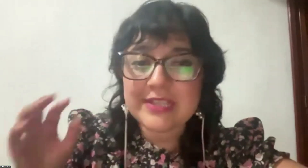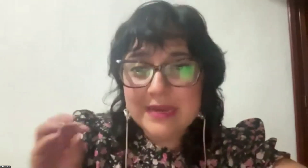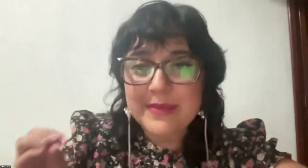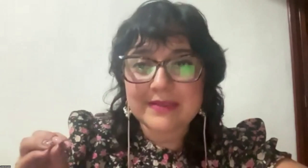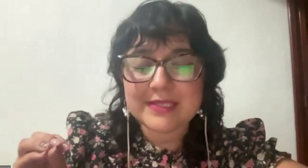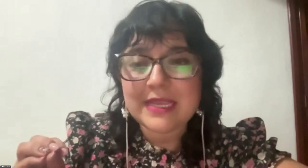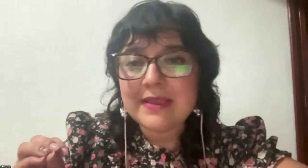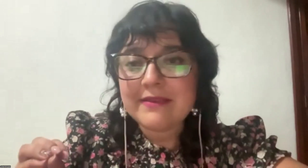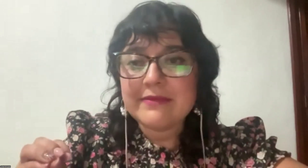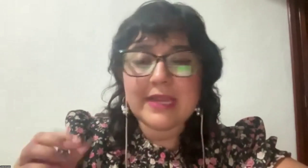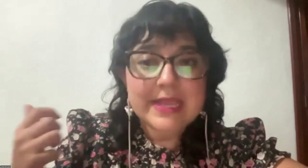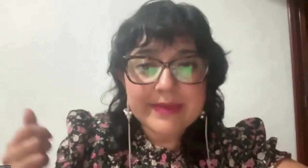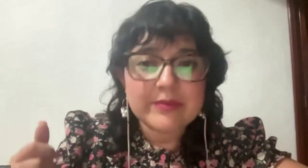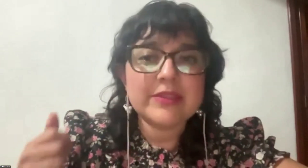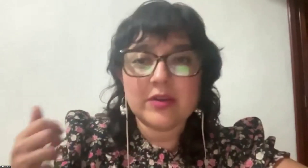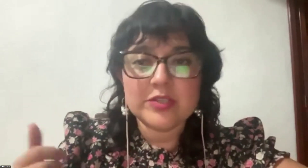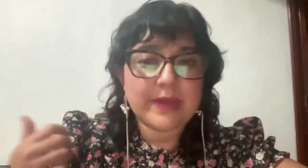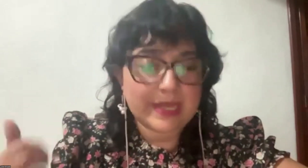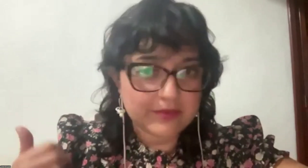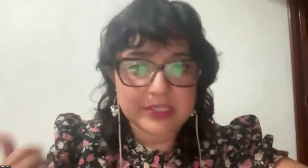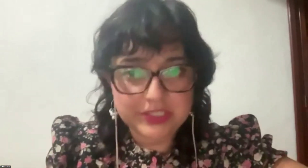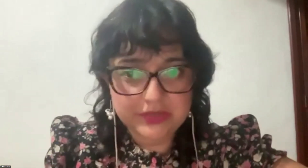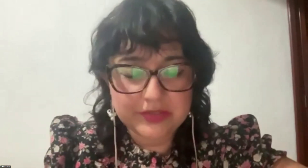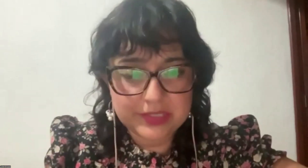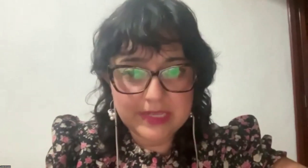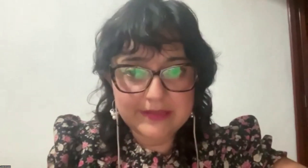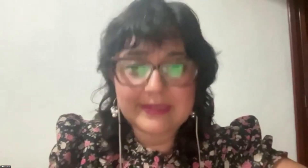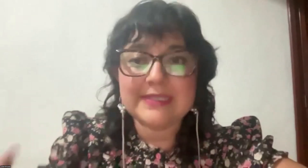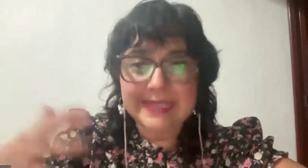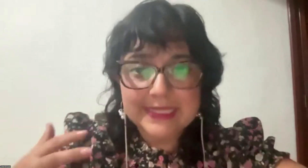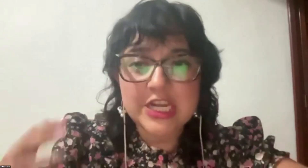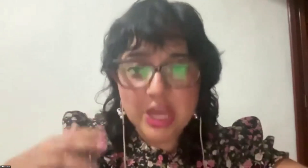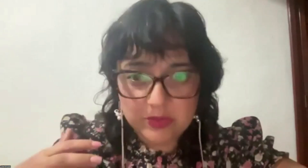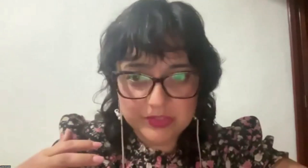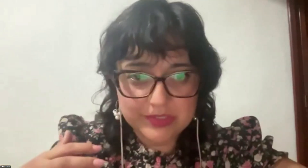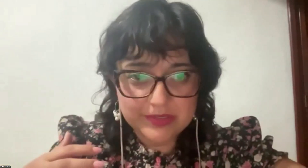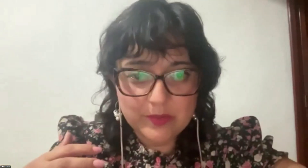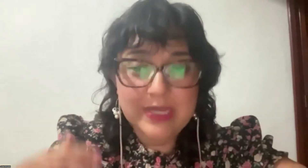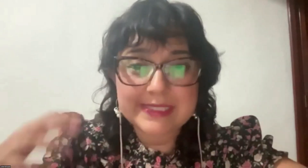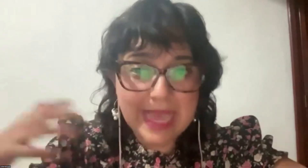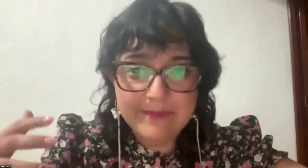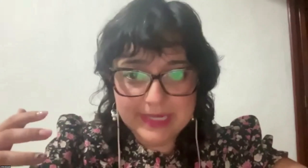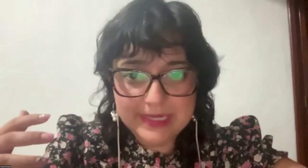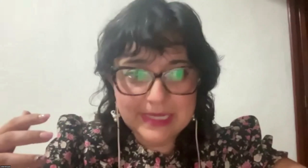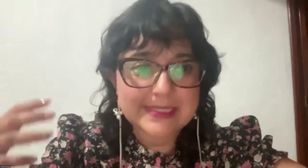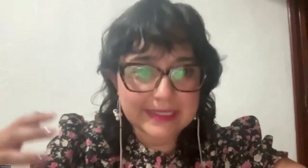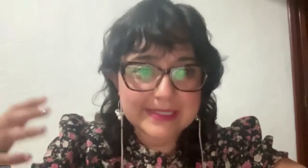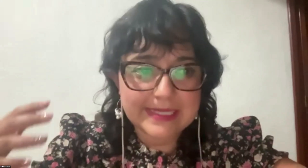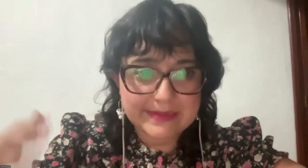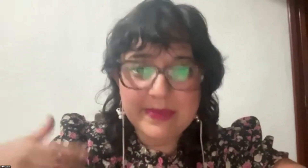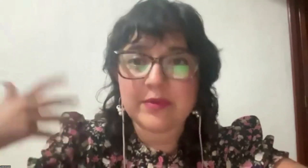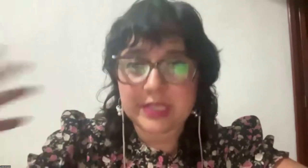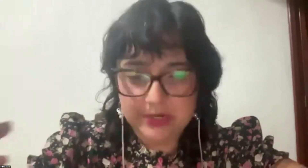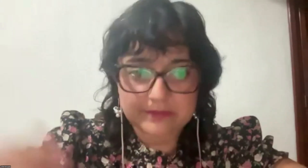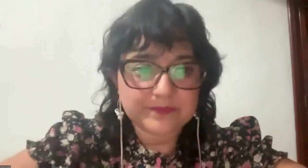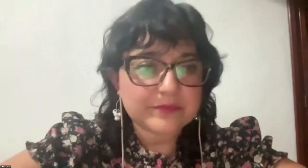here. So that means that even with those bad conditions, the state knows what is happening and is still